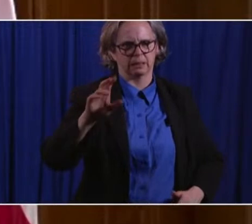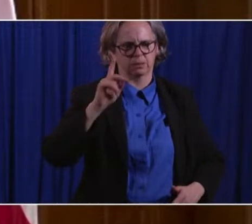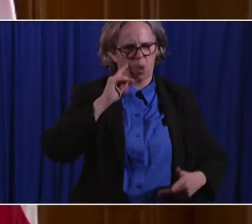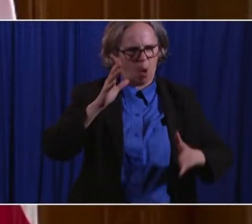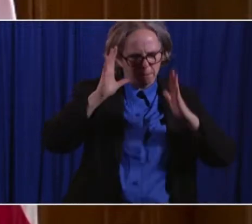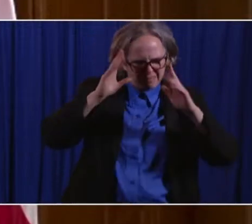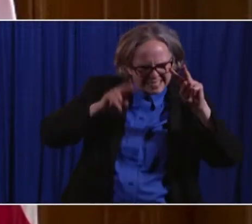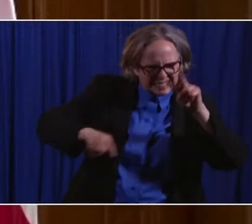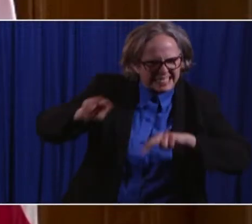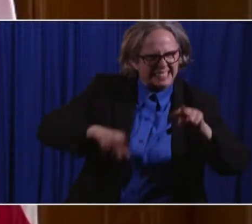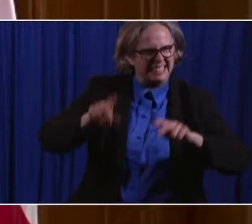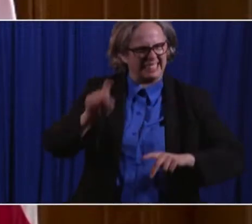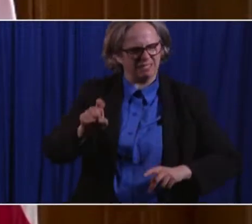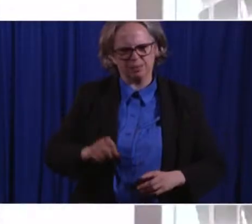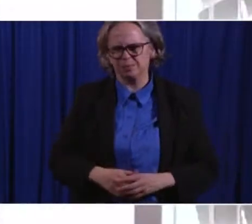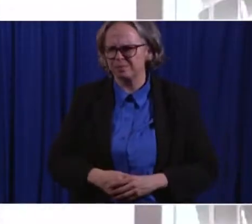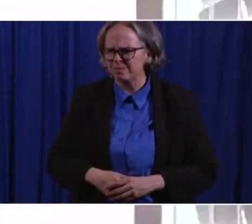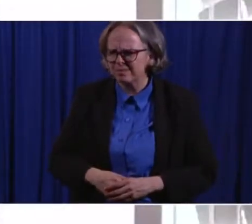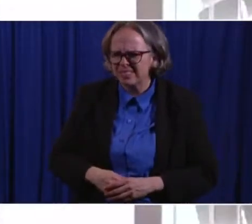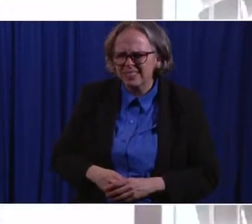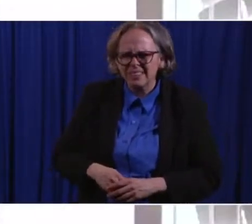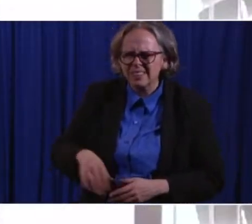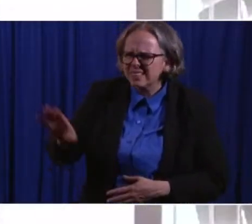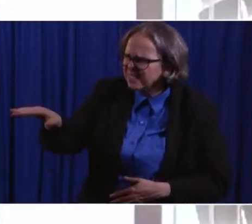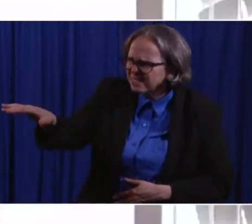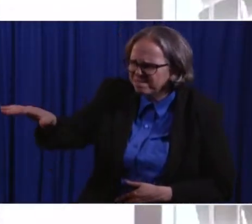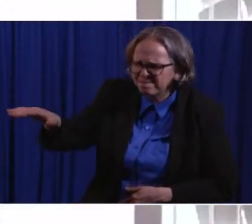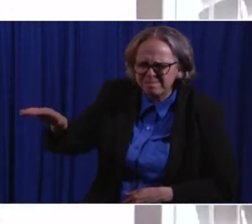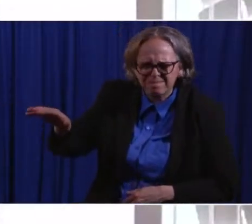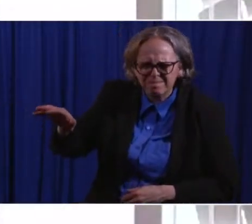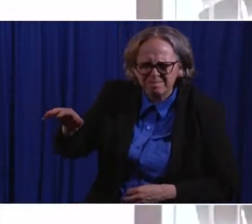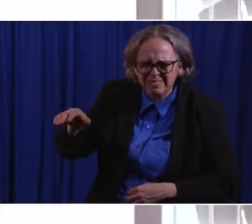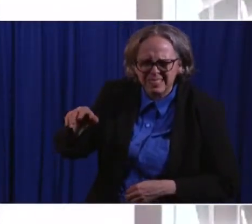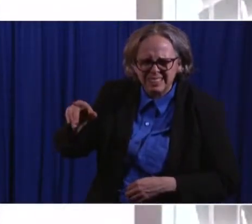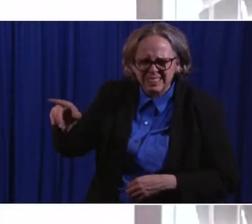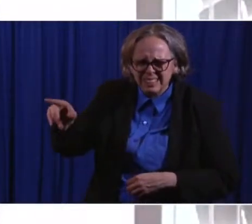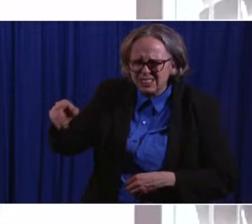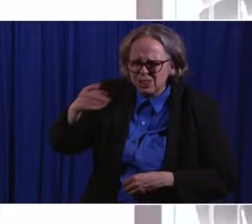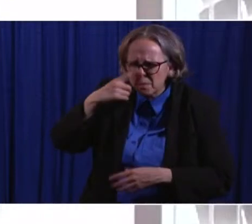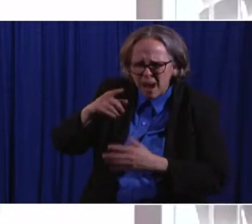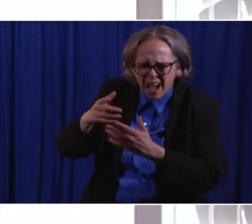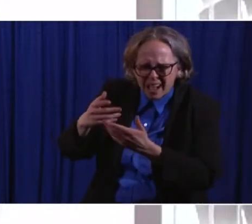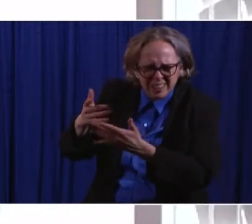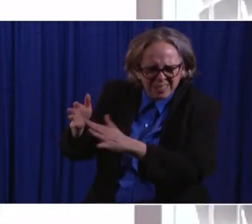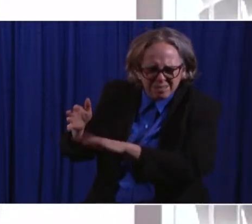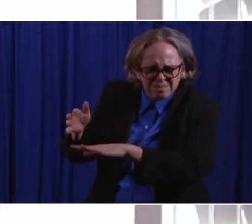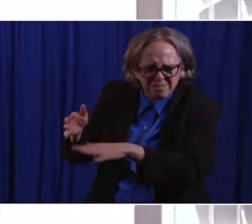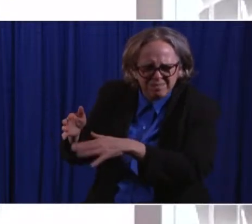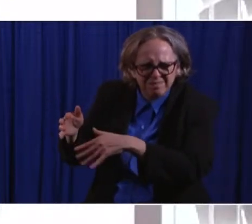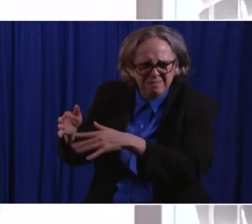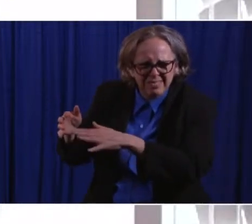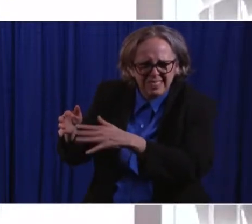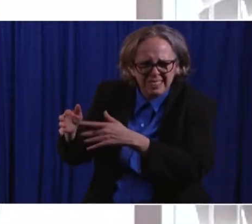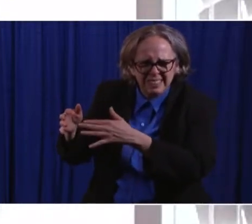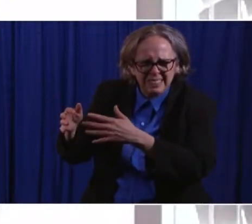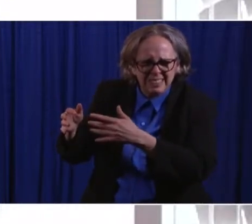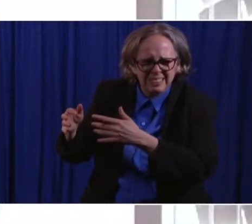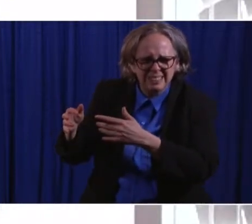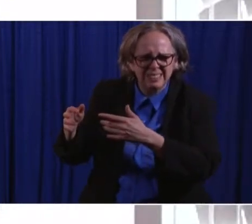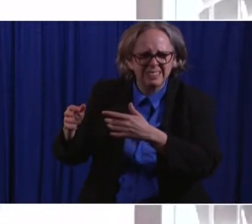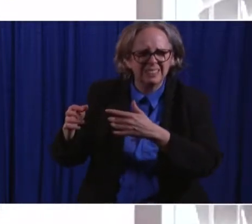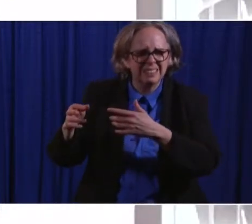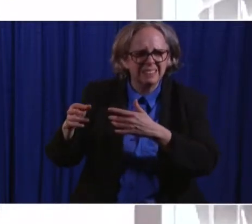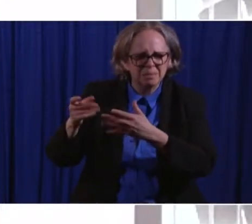Dr. Fleck, if I could just ask one quick question. Do we have any better understanding of why in the US